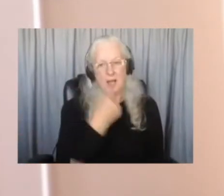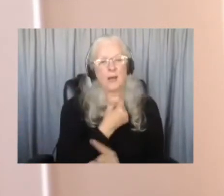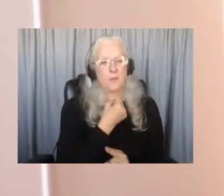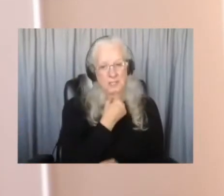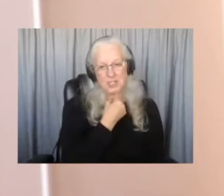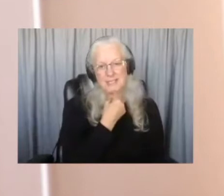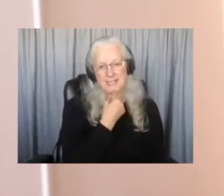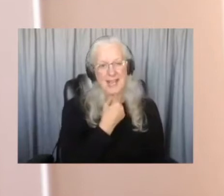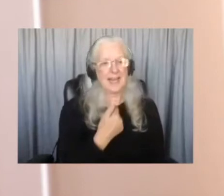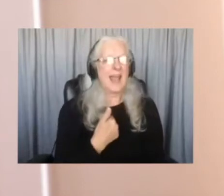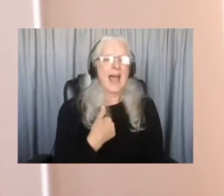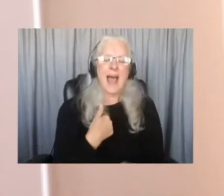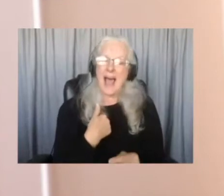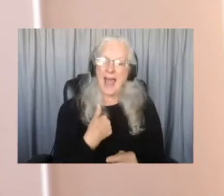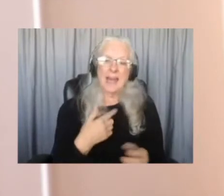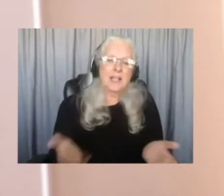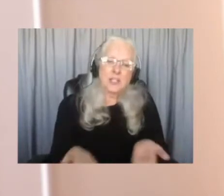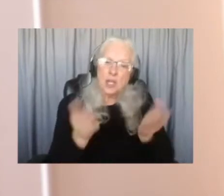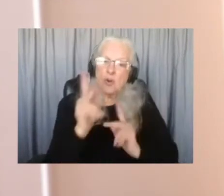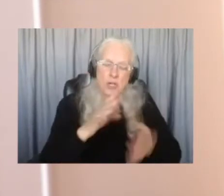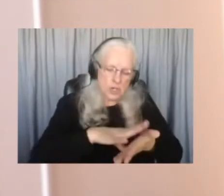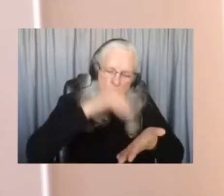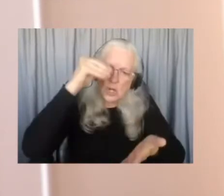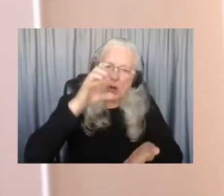can, and don't give up.